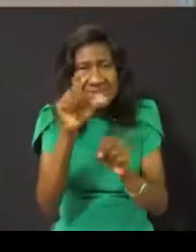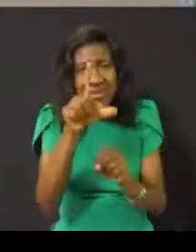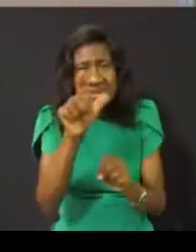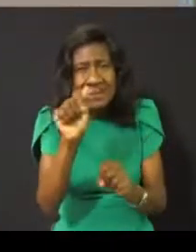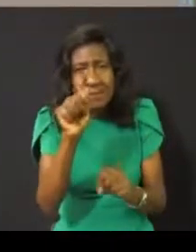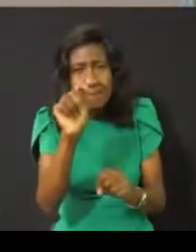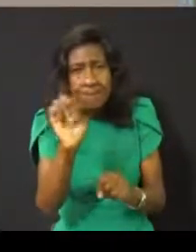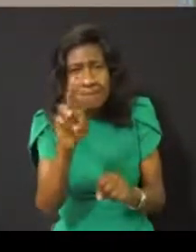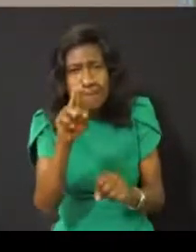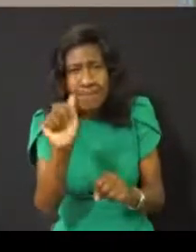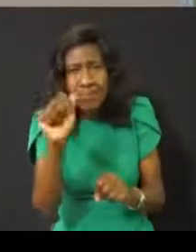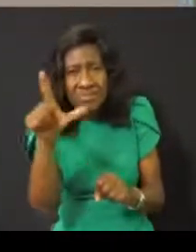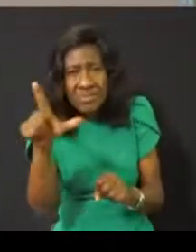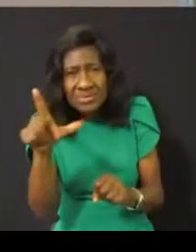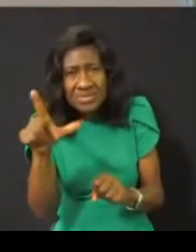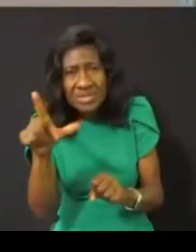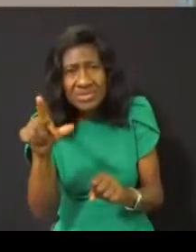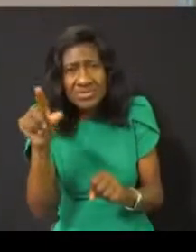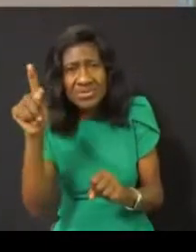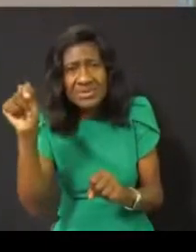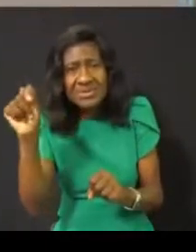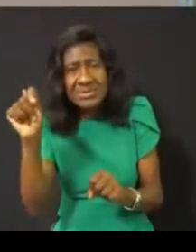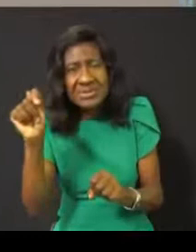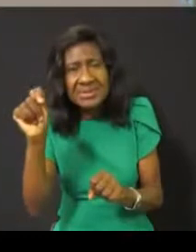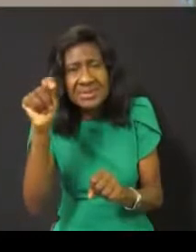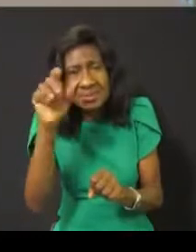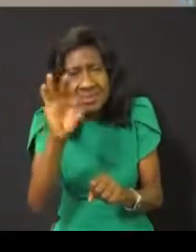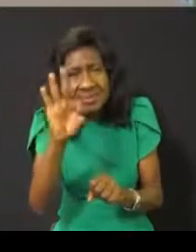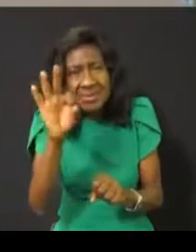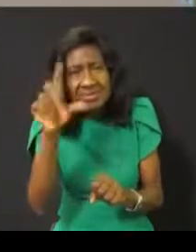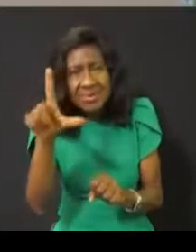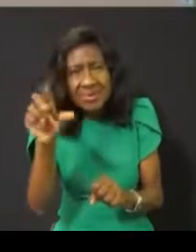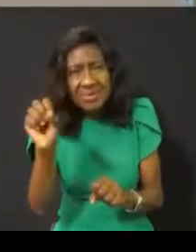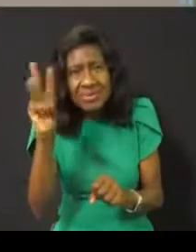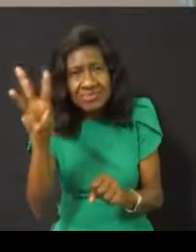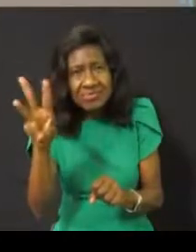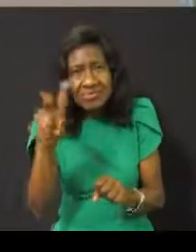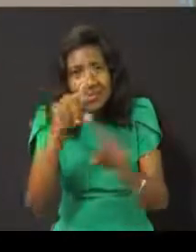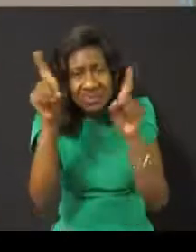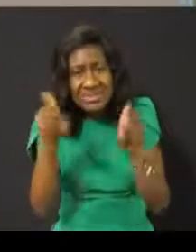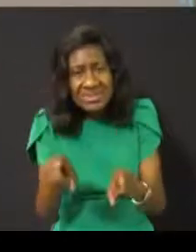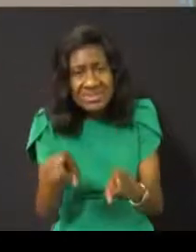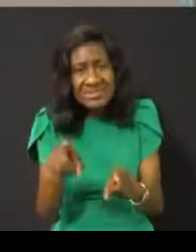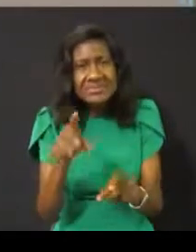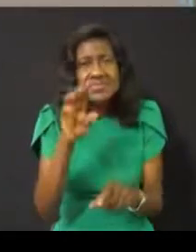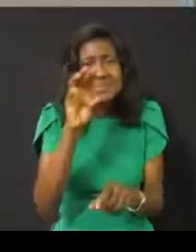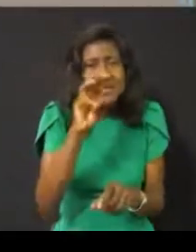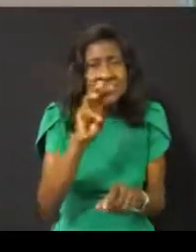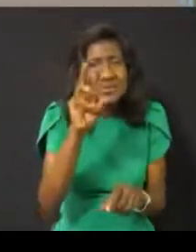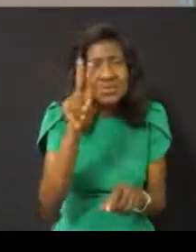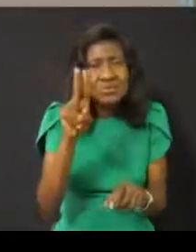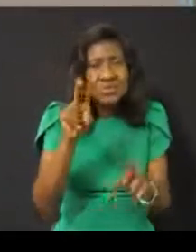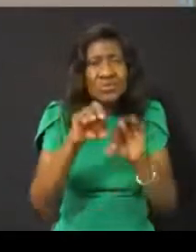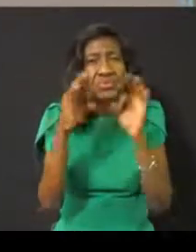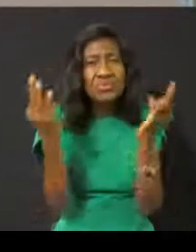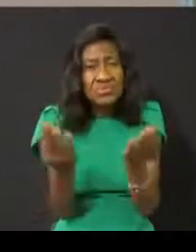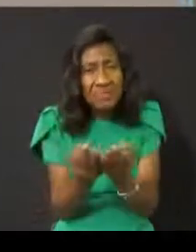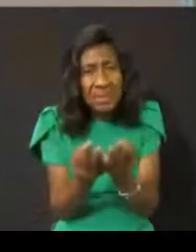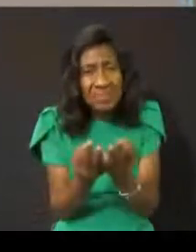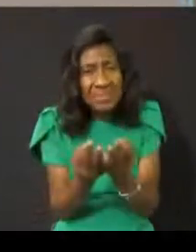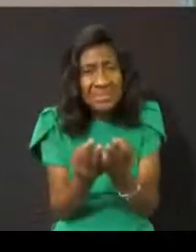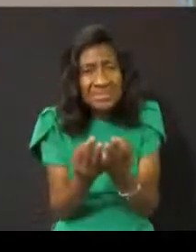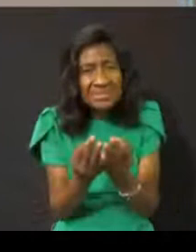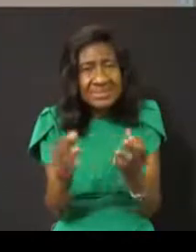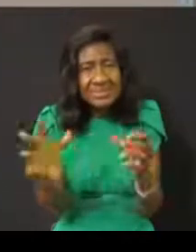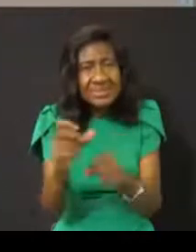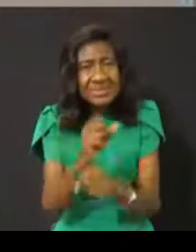that 62 families taken part, where 59 were able to immediately leave